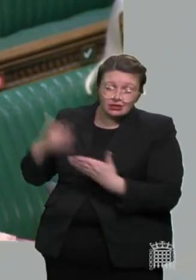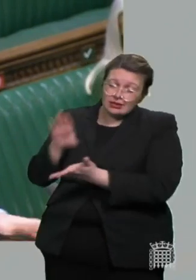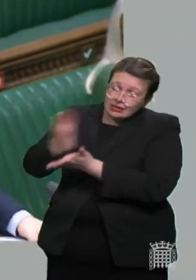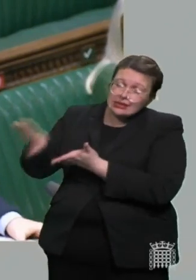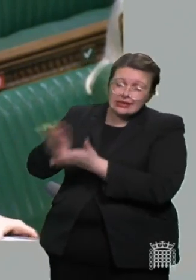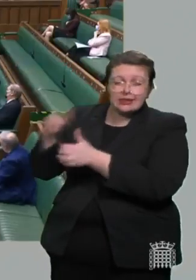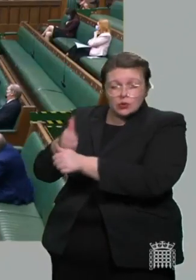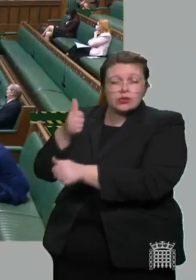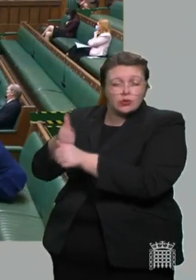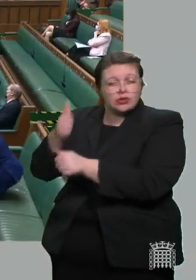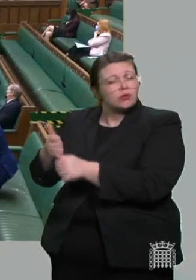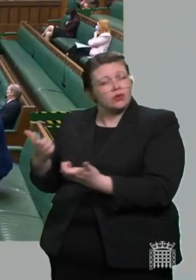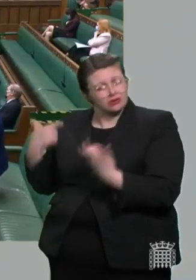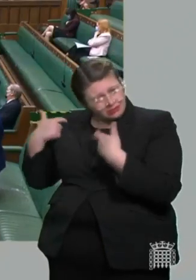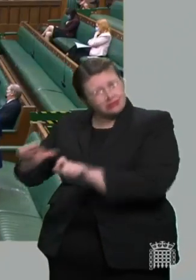the people of Yemen.